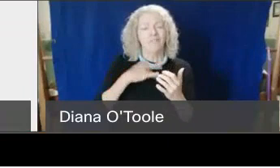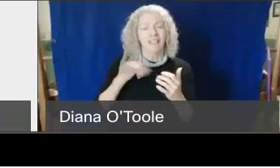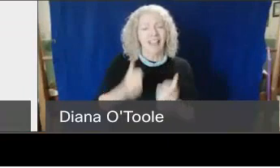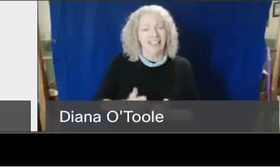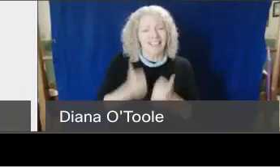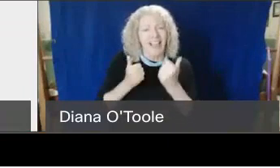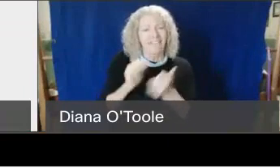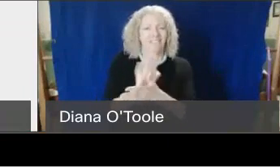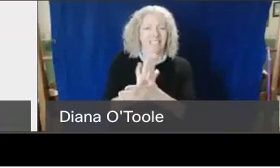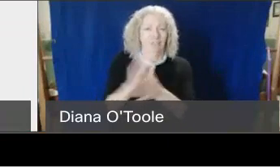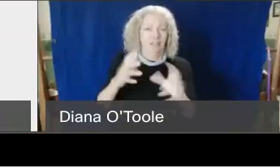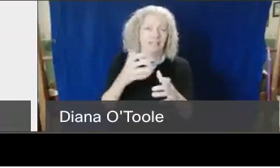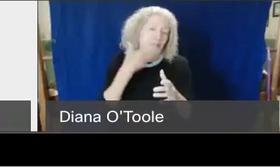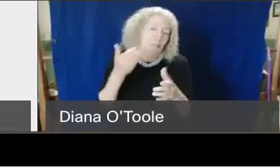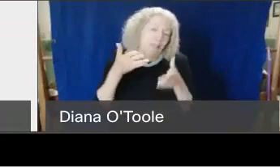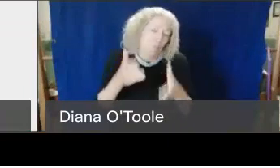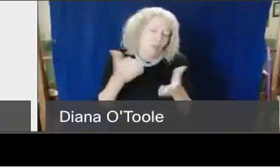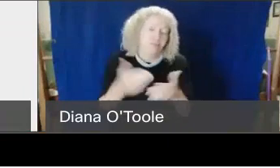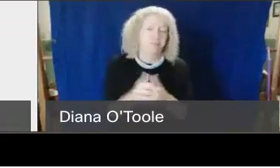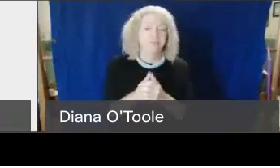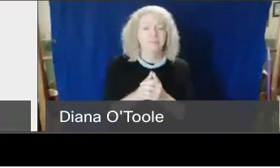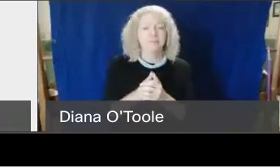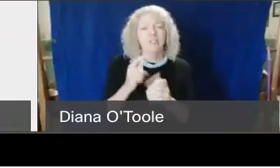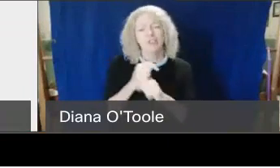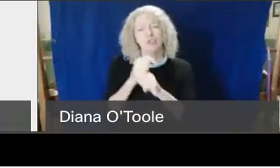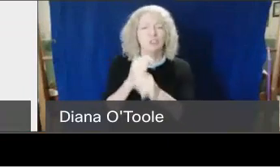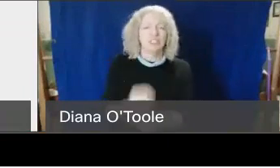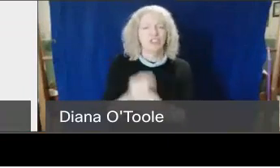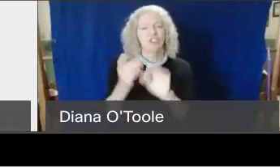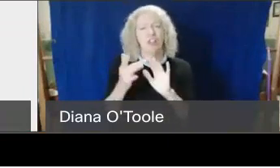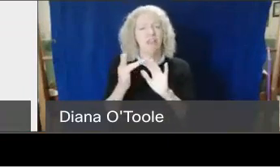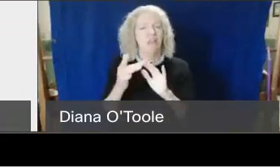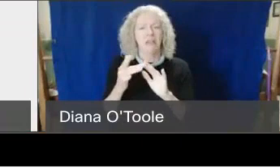option. Traditional online goes on as it has.